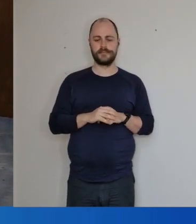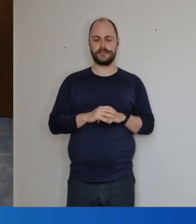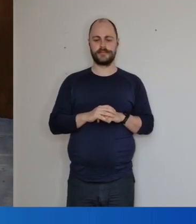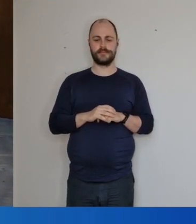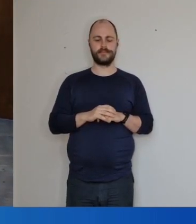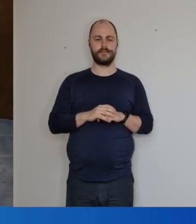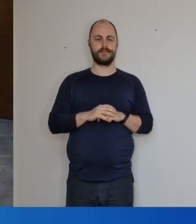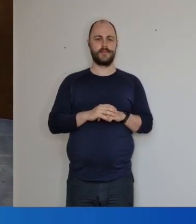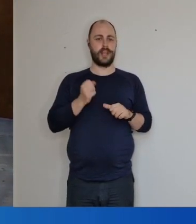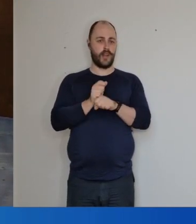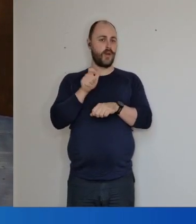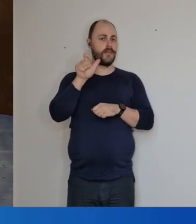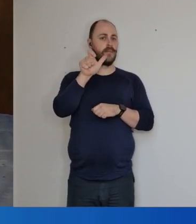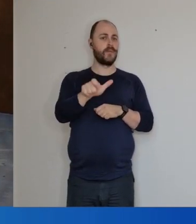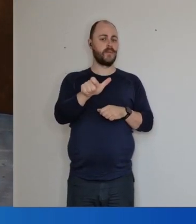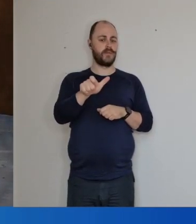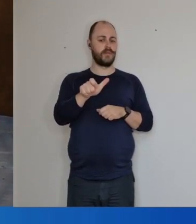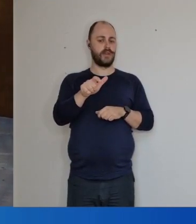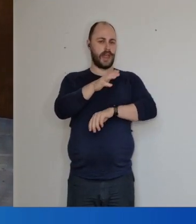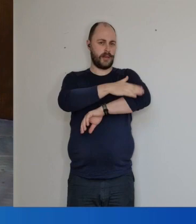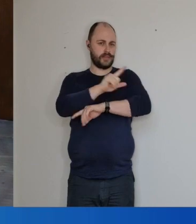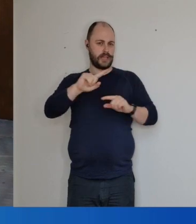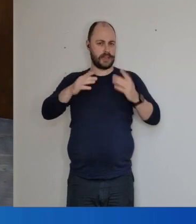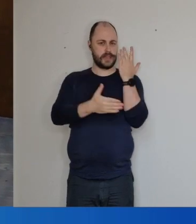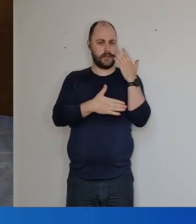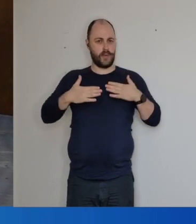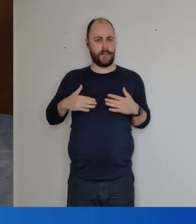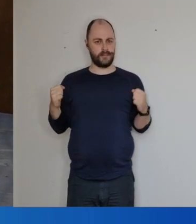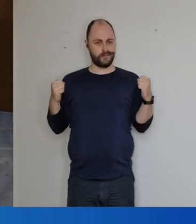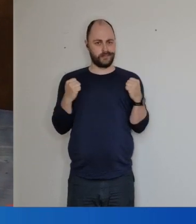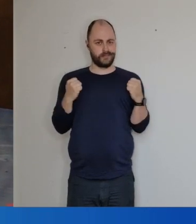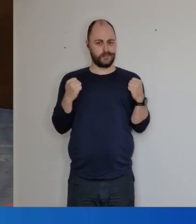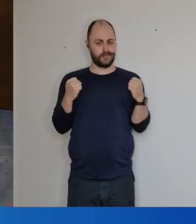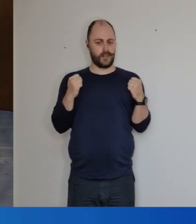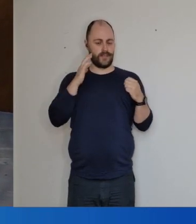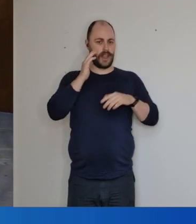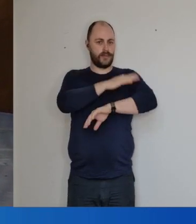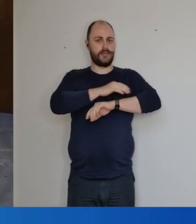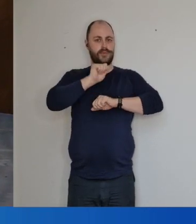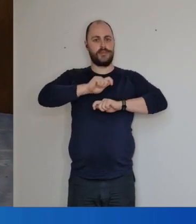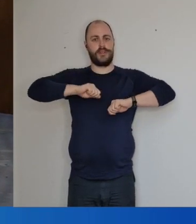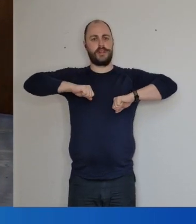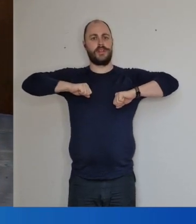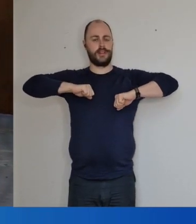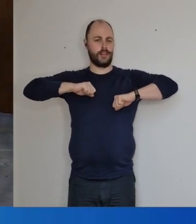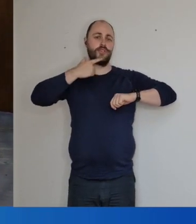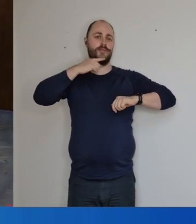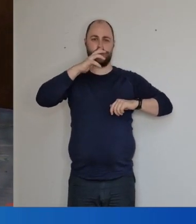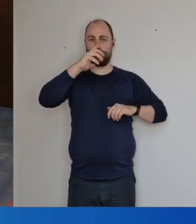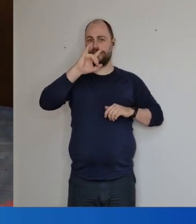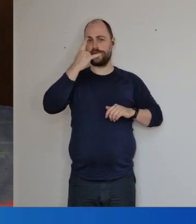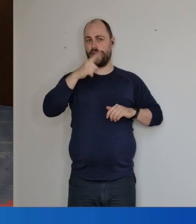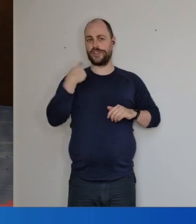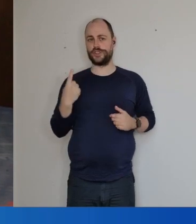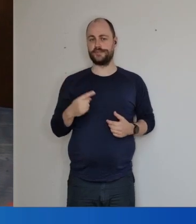both sides. When you do the bridges, I want the elbows to be really close to the body. Once our elbows go out in a